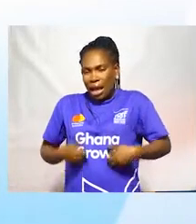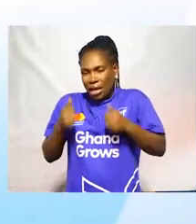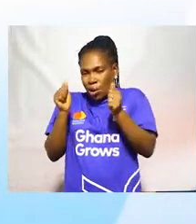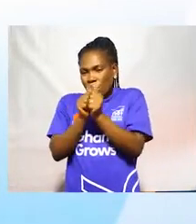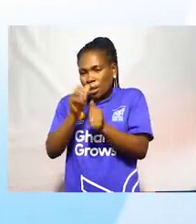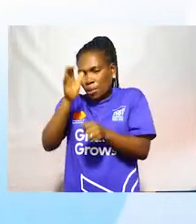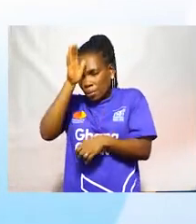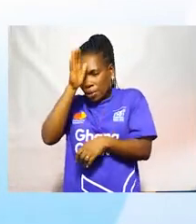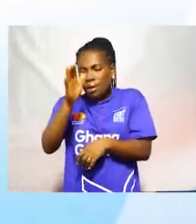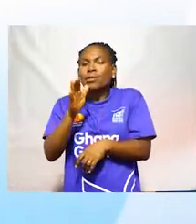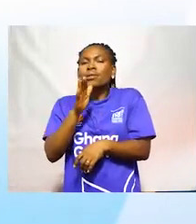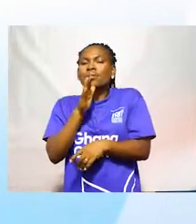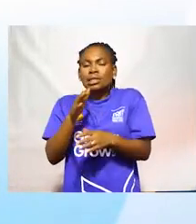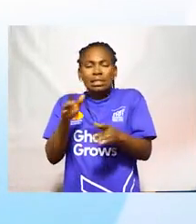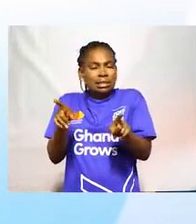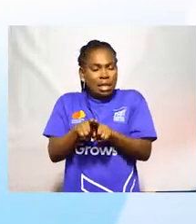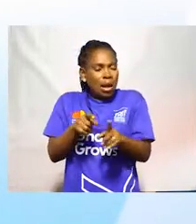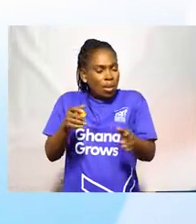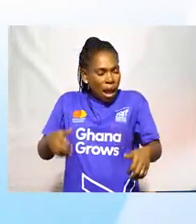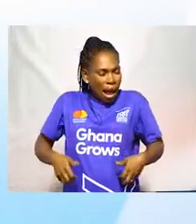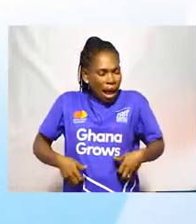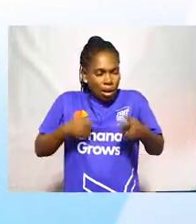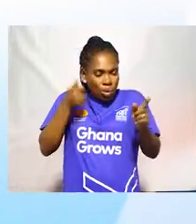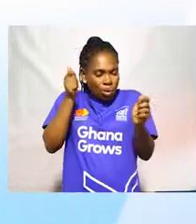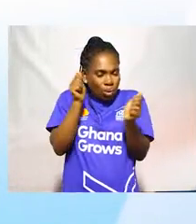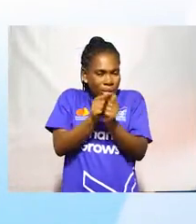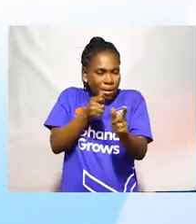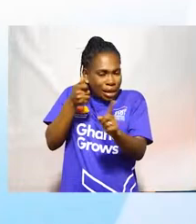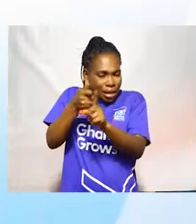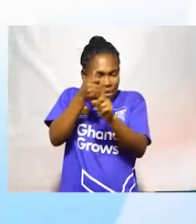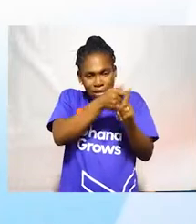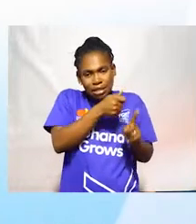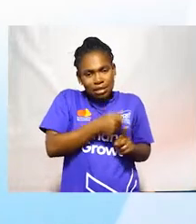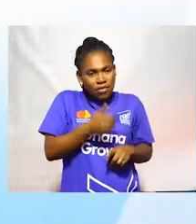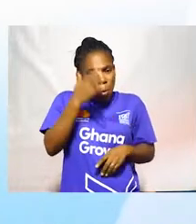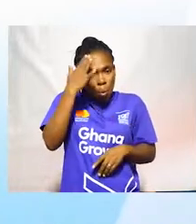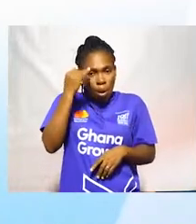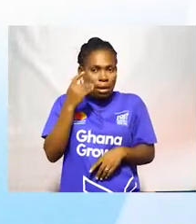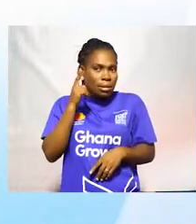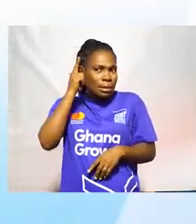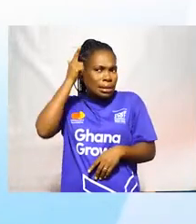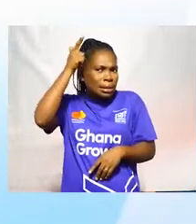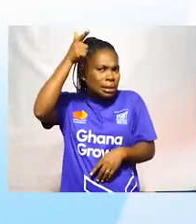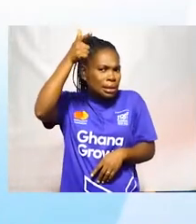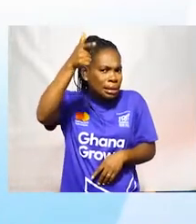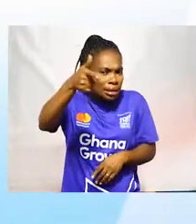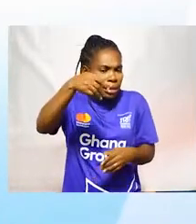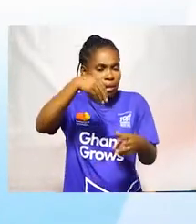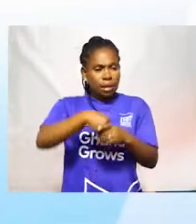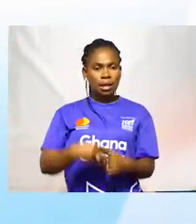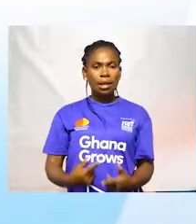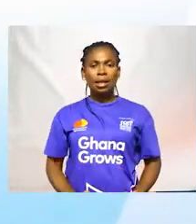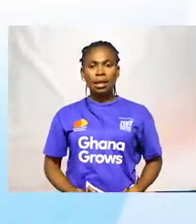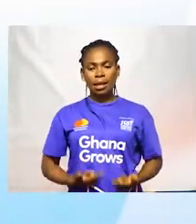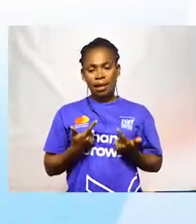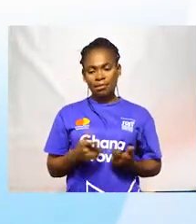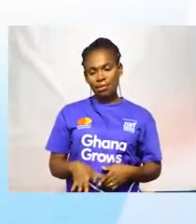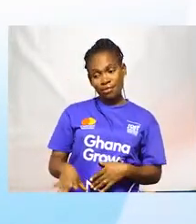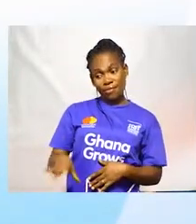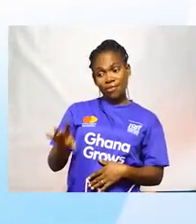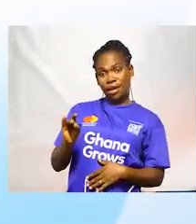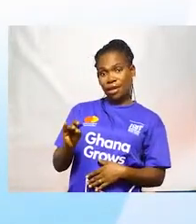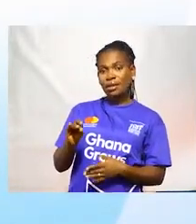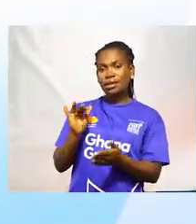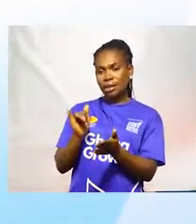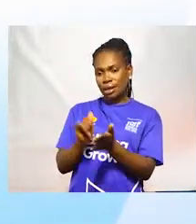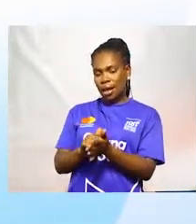at everyone, including themselves, mm-hmm. because far later in life, they found what they believe to